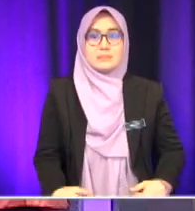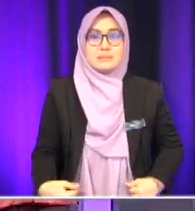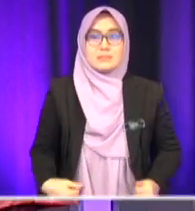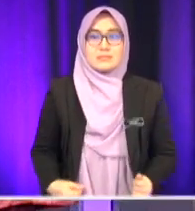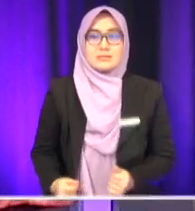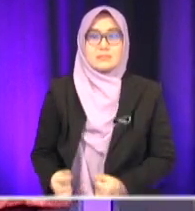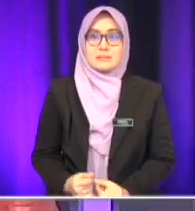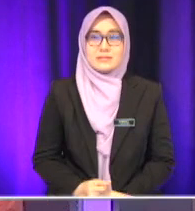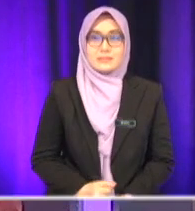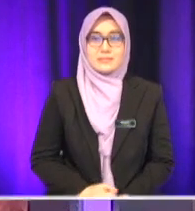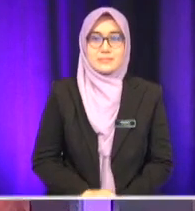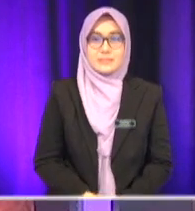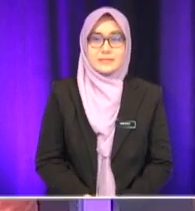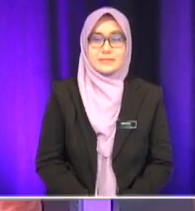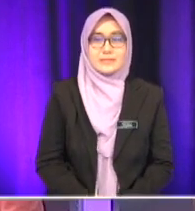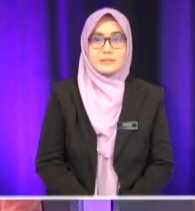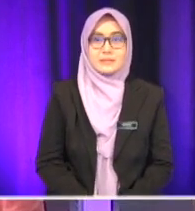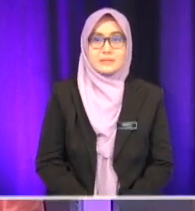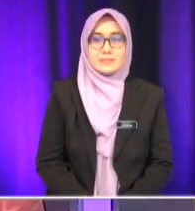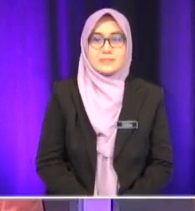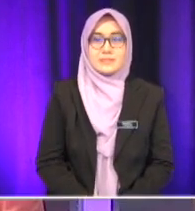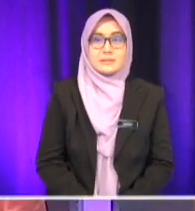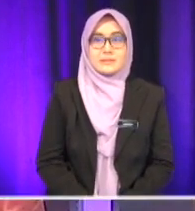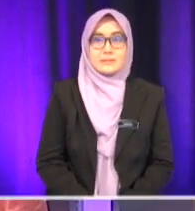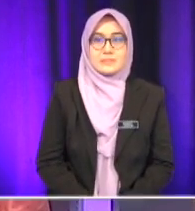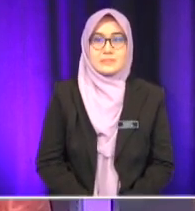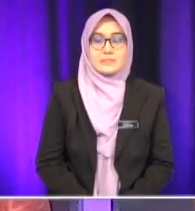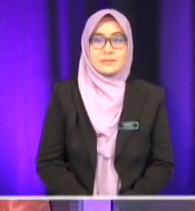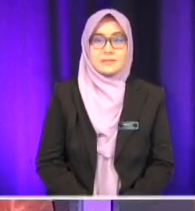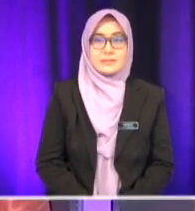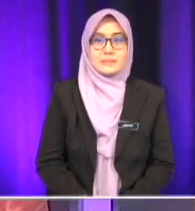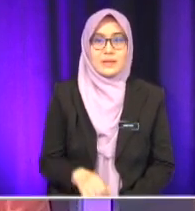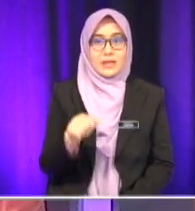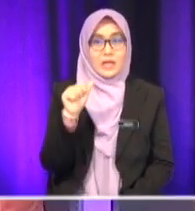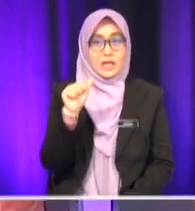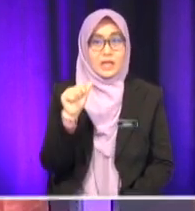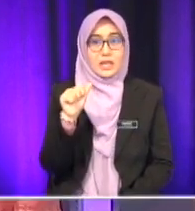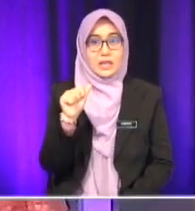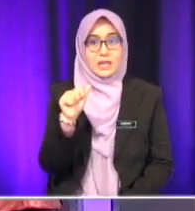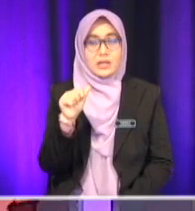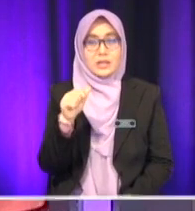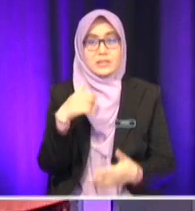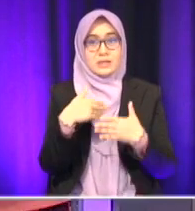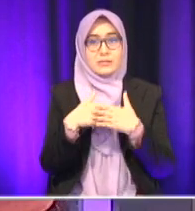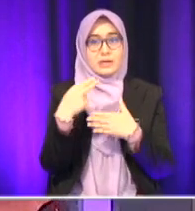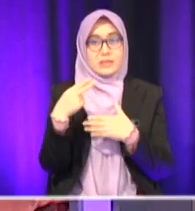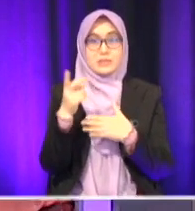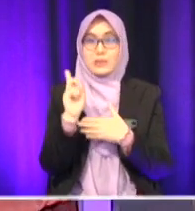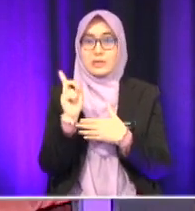activity? Is it A, B, C, D, E, F, G or